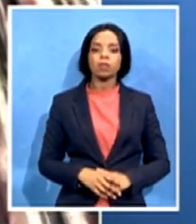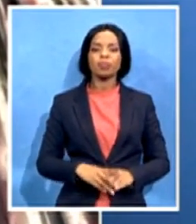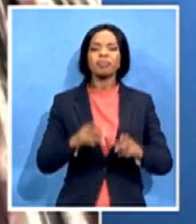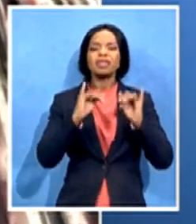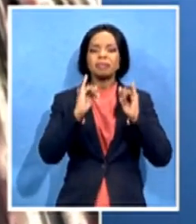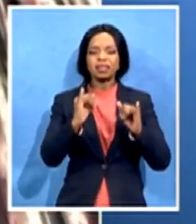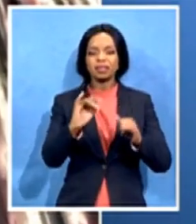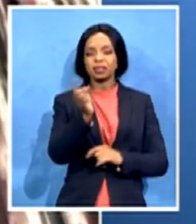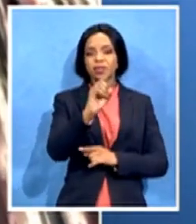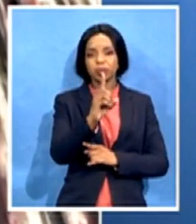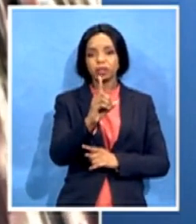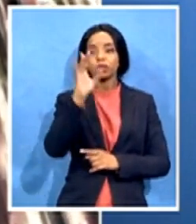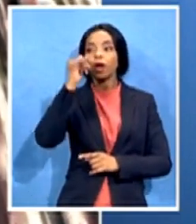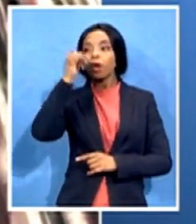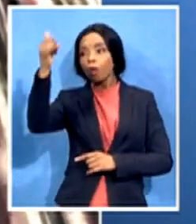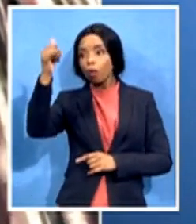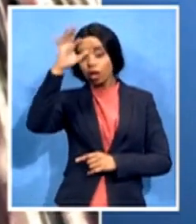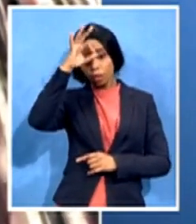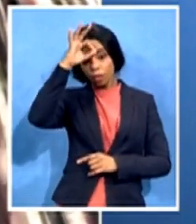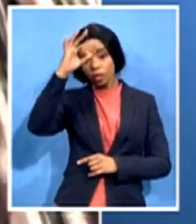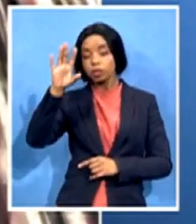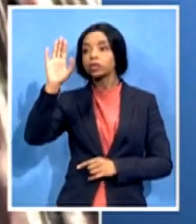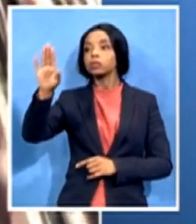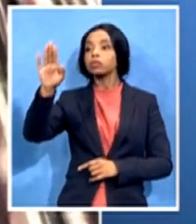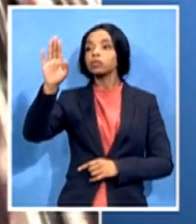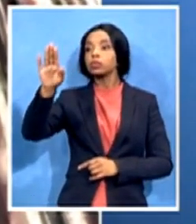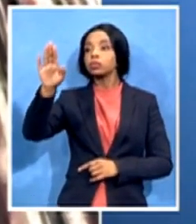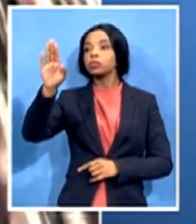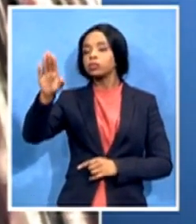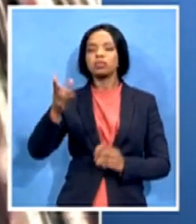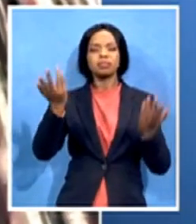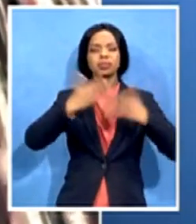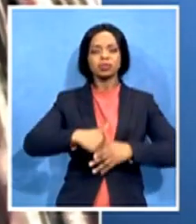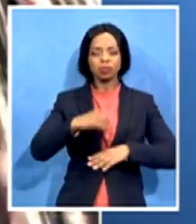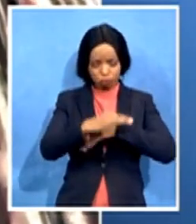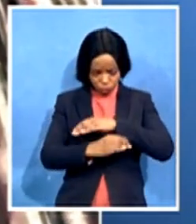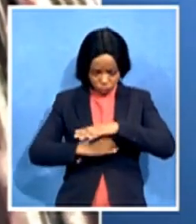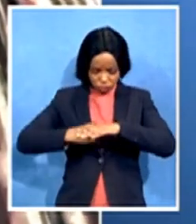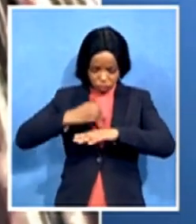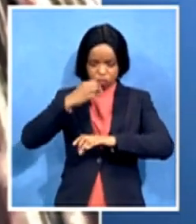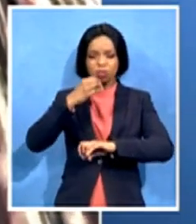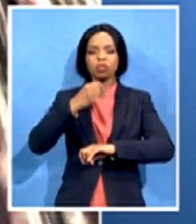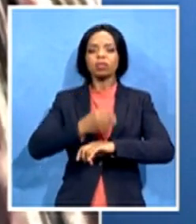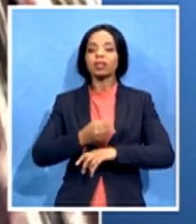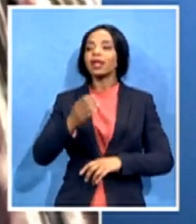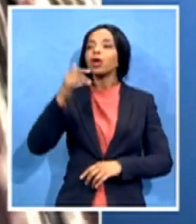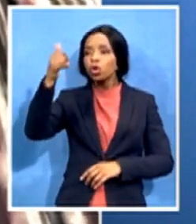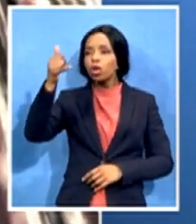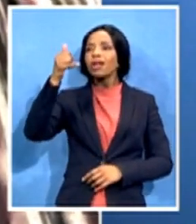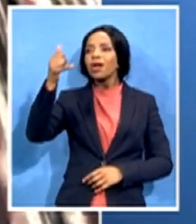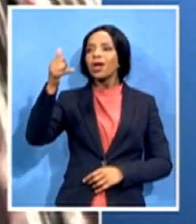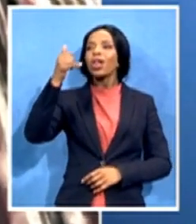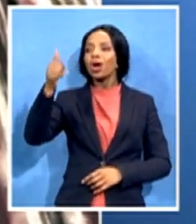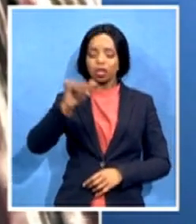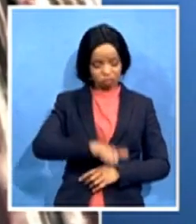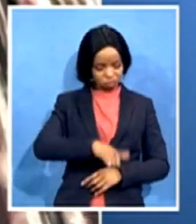the whole night. The phone cannot be taken because there's no electricity, so the phones